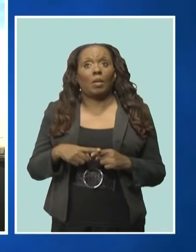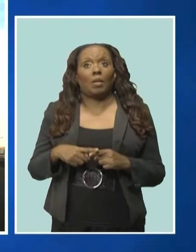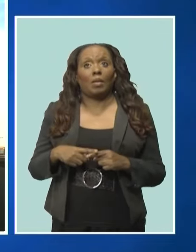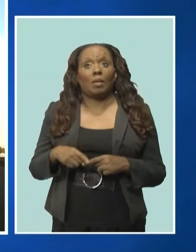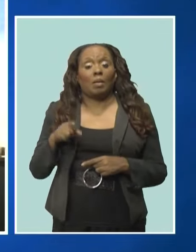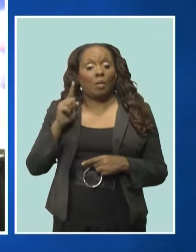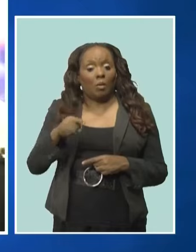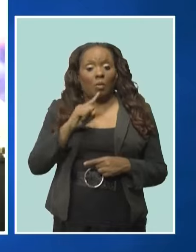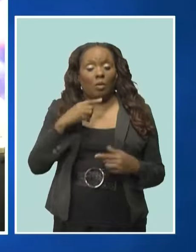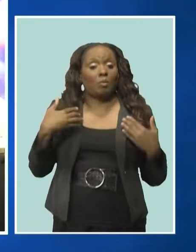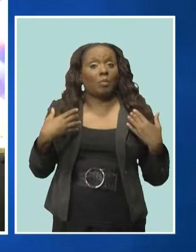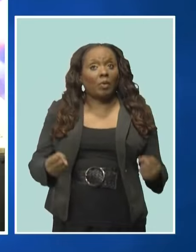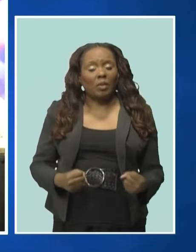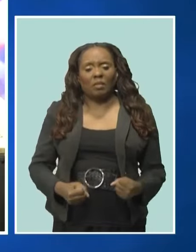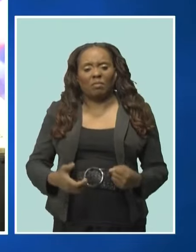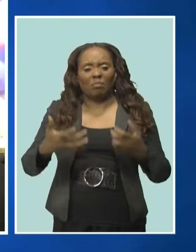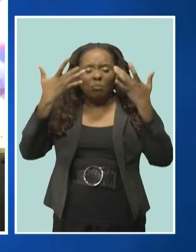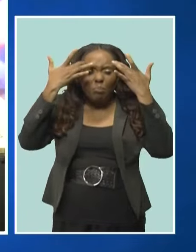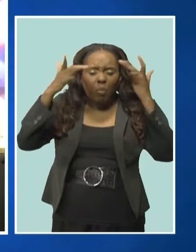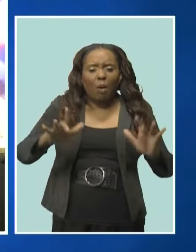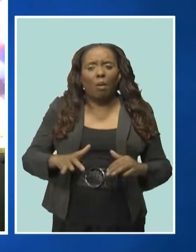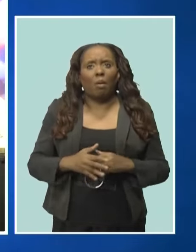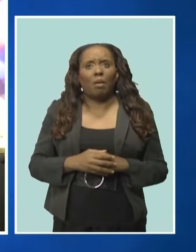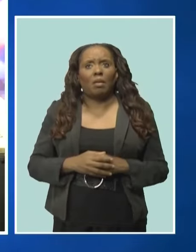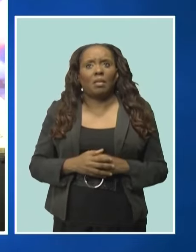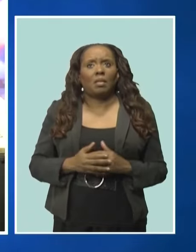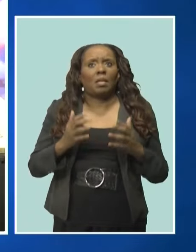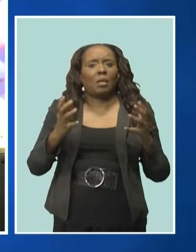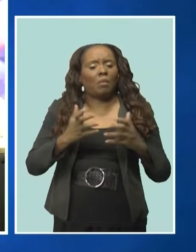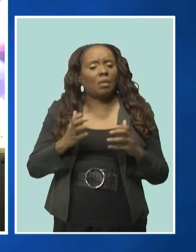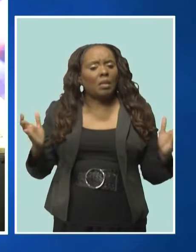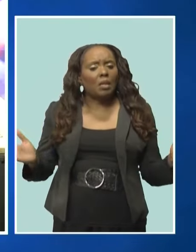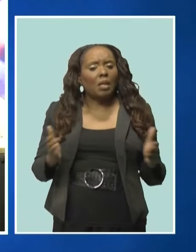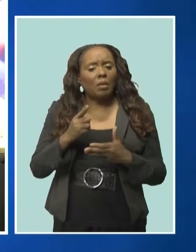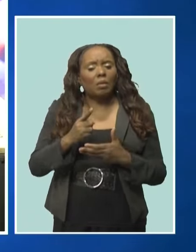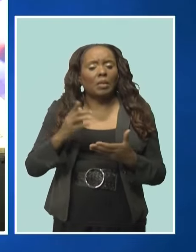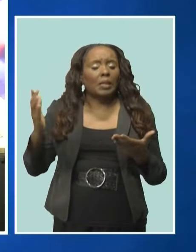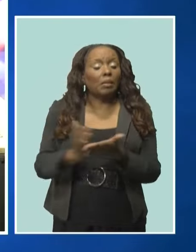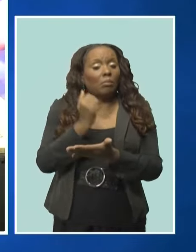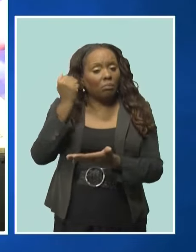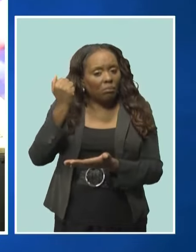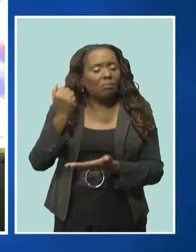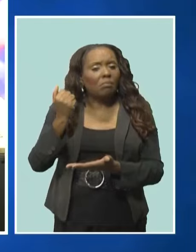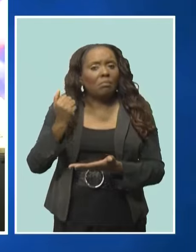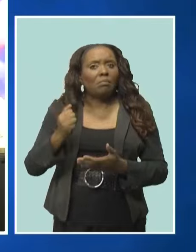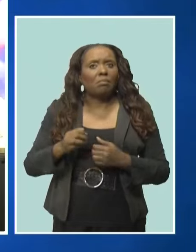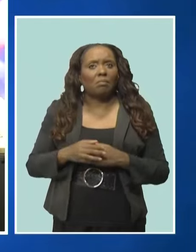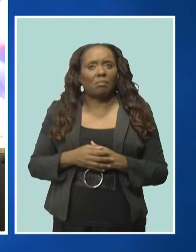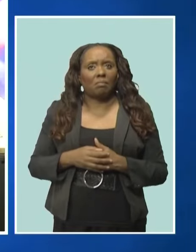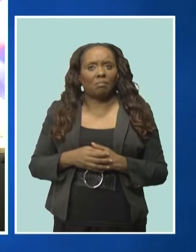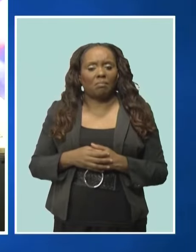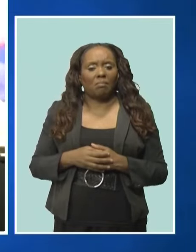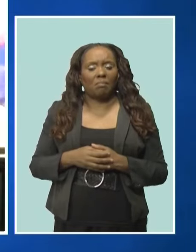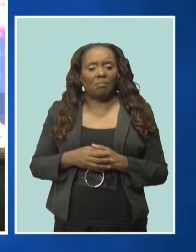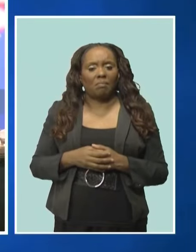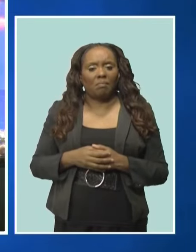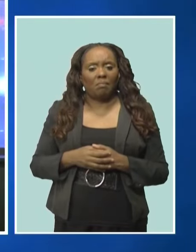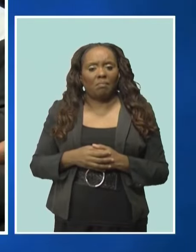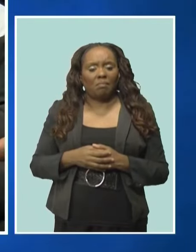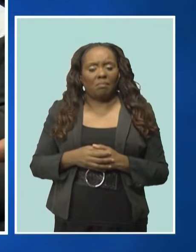BLPC, that I want to encourage you to take with you. That you're able to go from